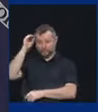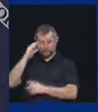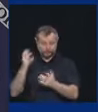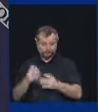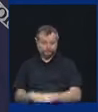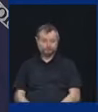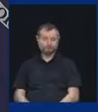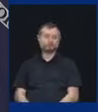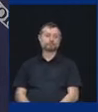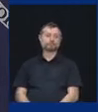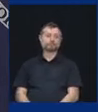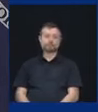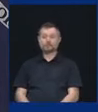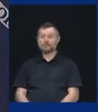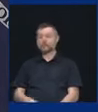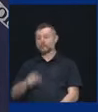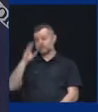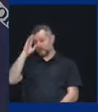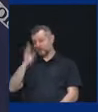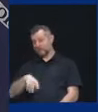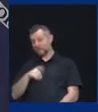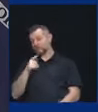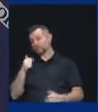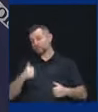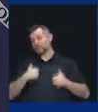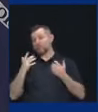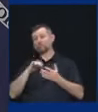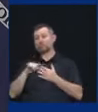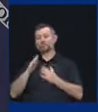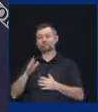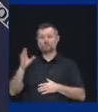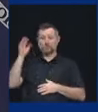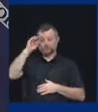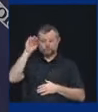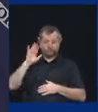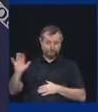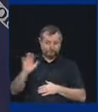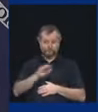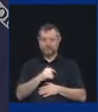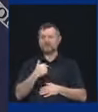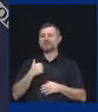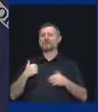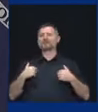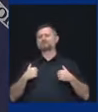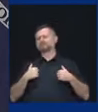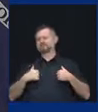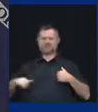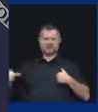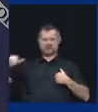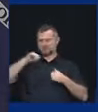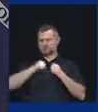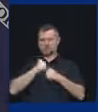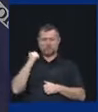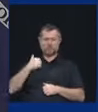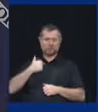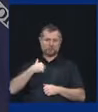most New Yorkers think about him, right? I'm just with the majority. of New Yorkers. I'm a Queens